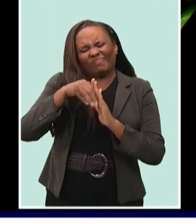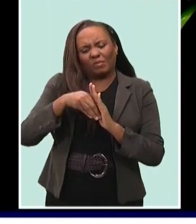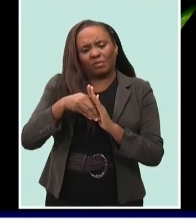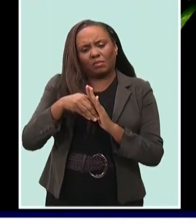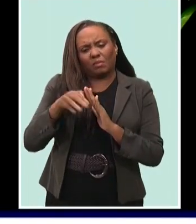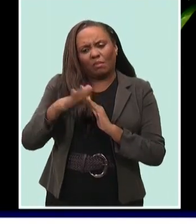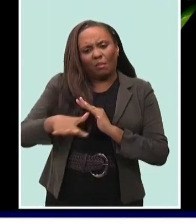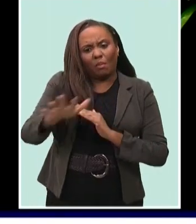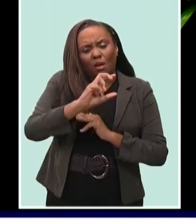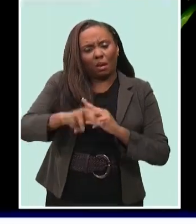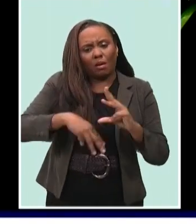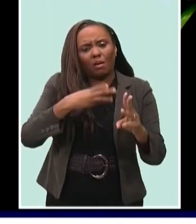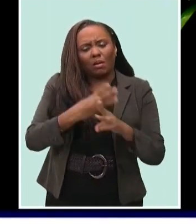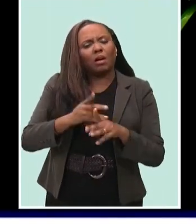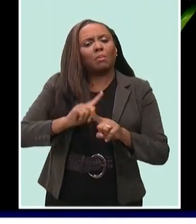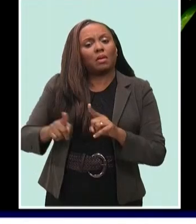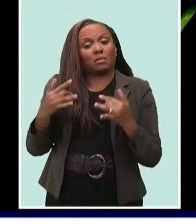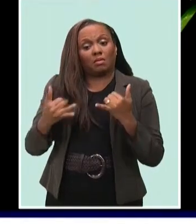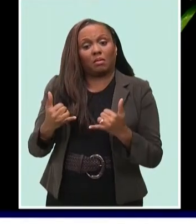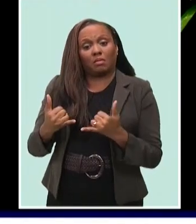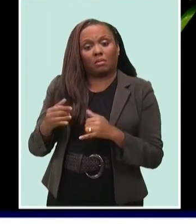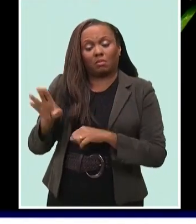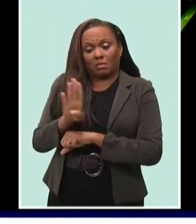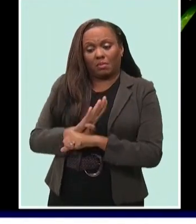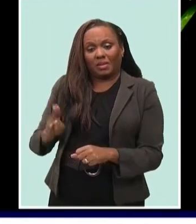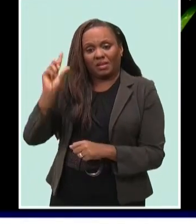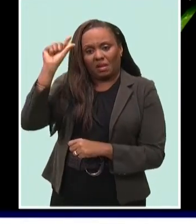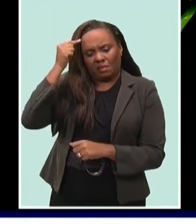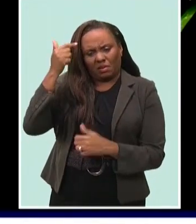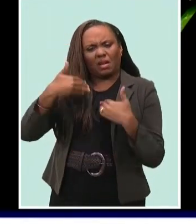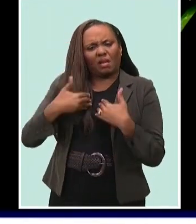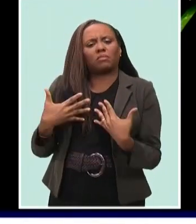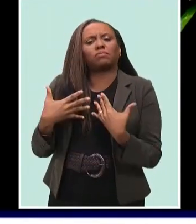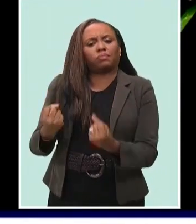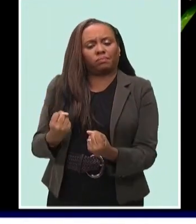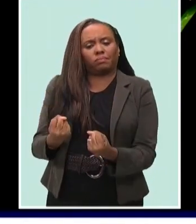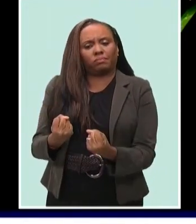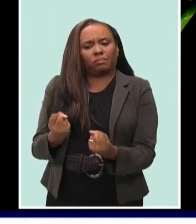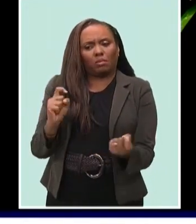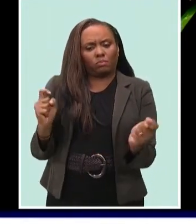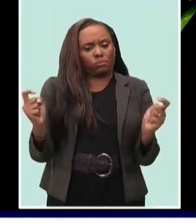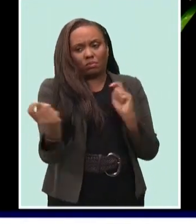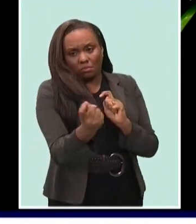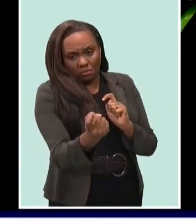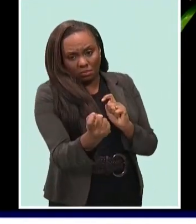confidence in the government, the current government, being able to turn that around.